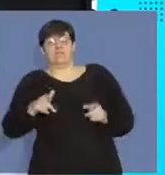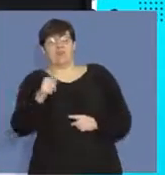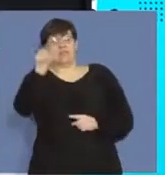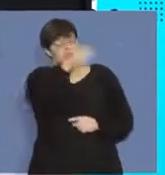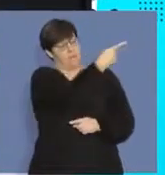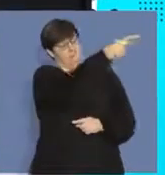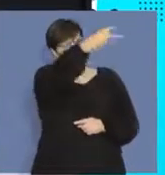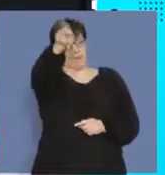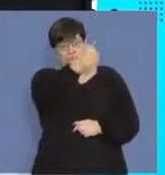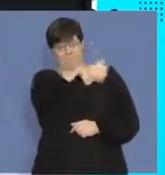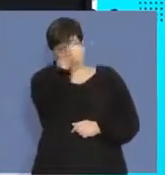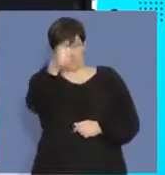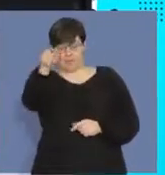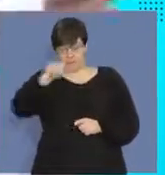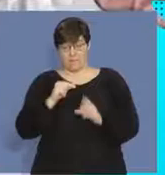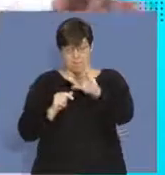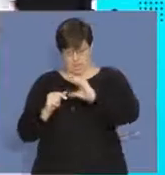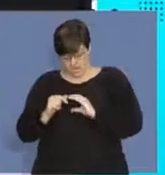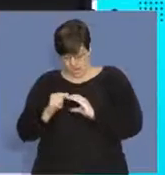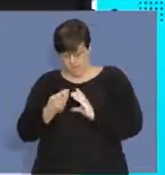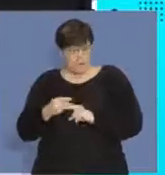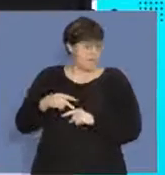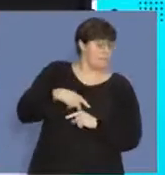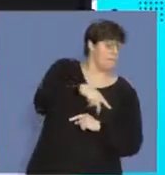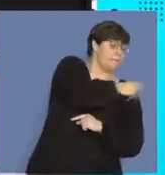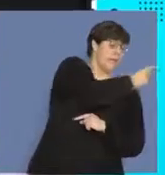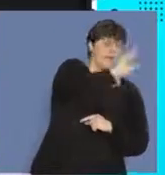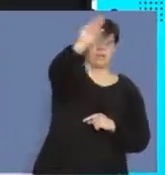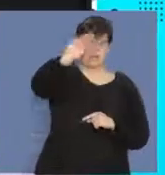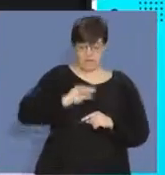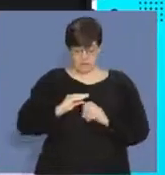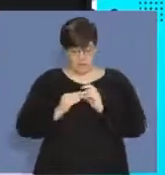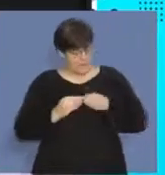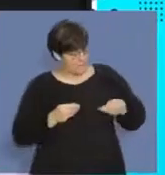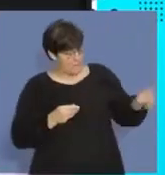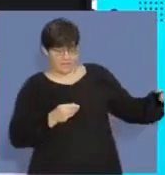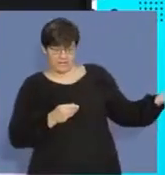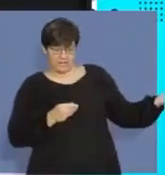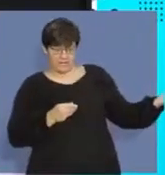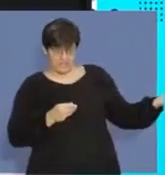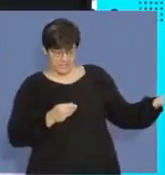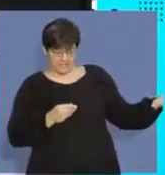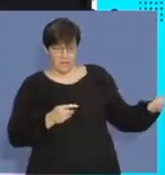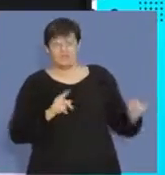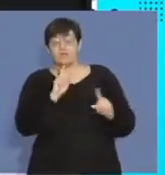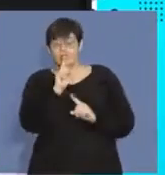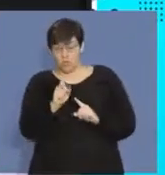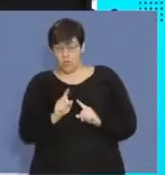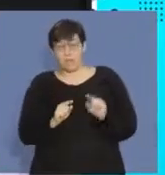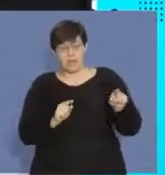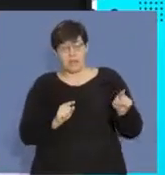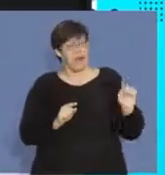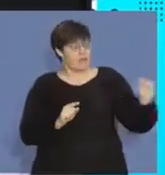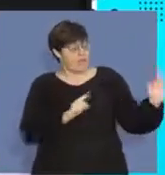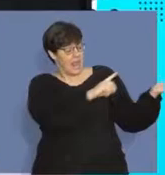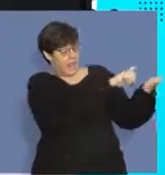we've collected on behalf of SARS and we claim back the input that we have paid out, that amount, the